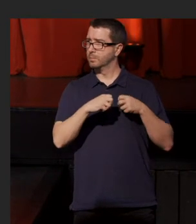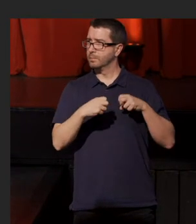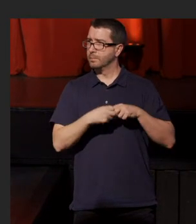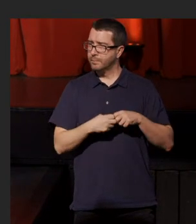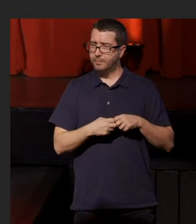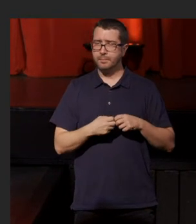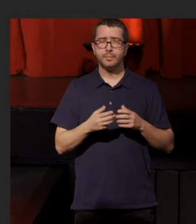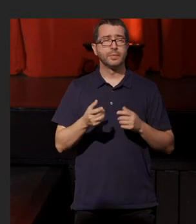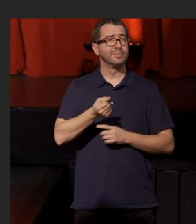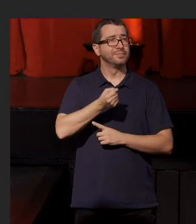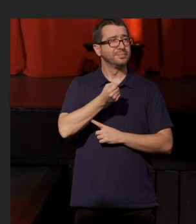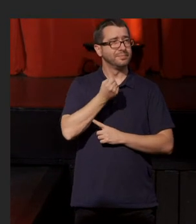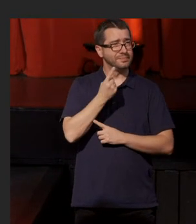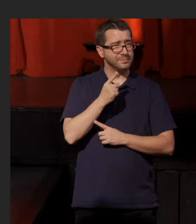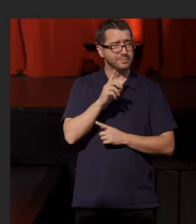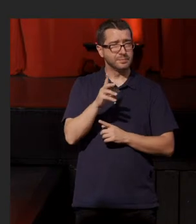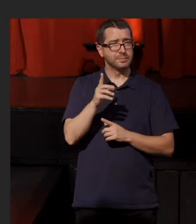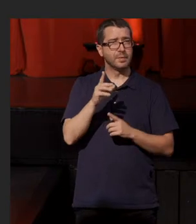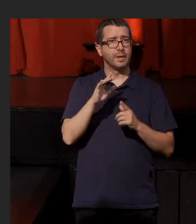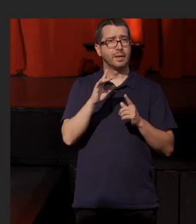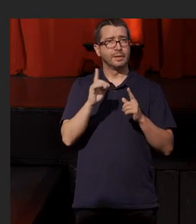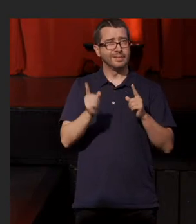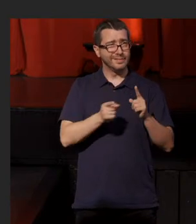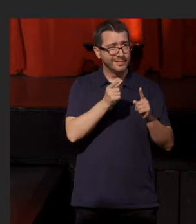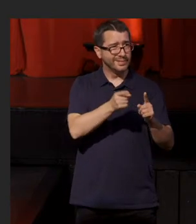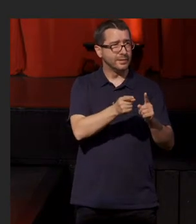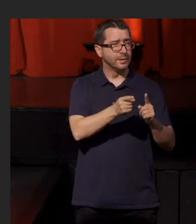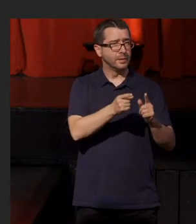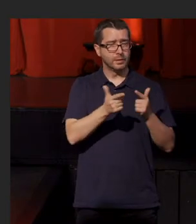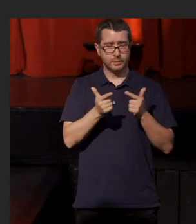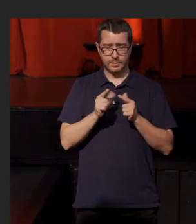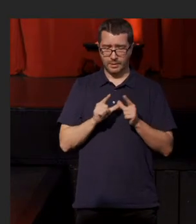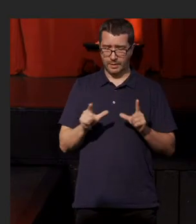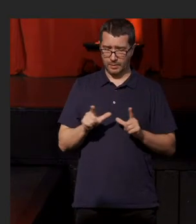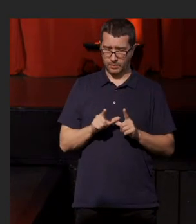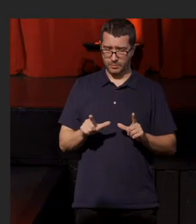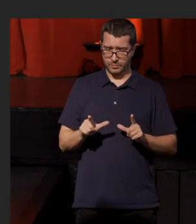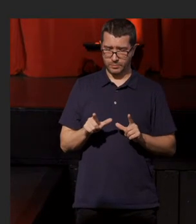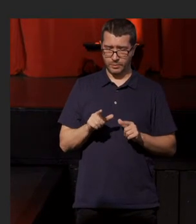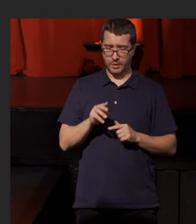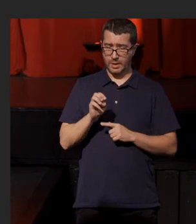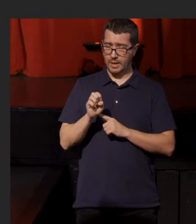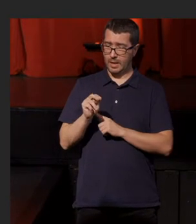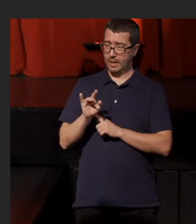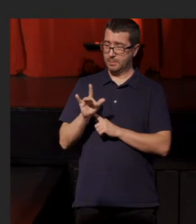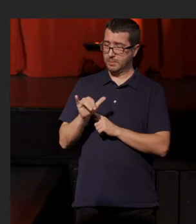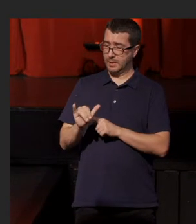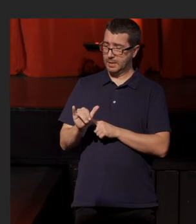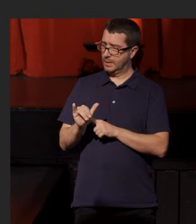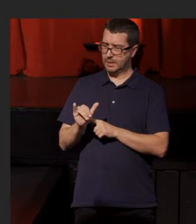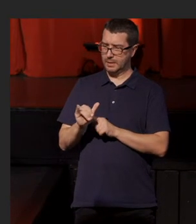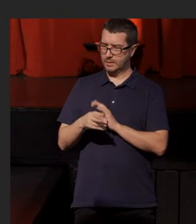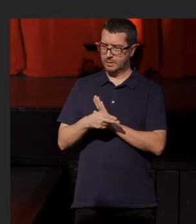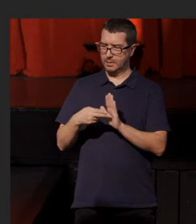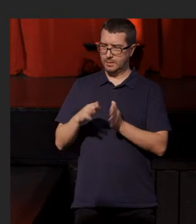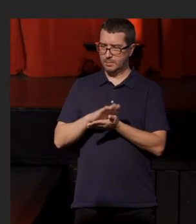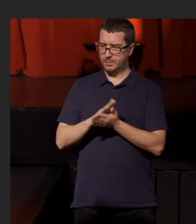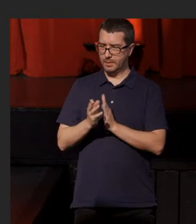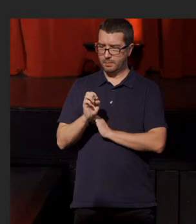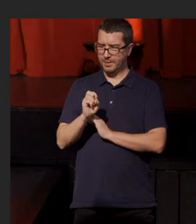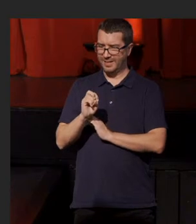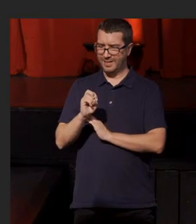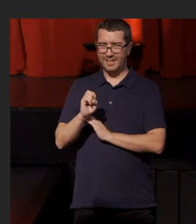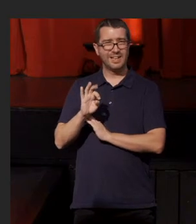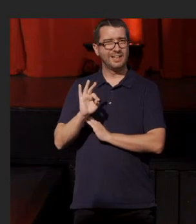to that is a language that is a language that moves from enemy to evil enemy to enemy trying to